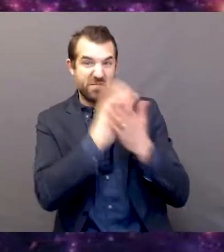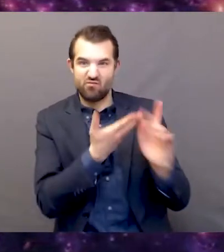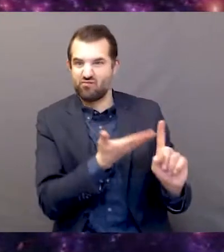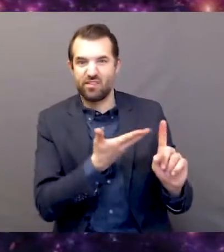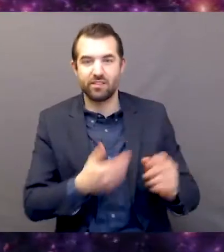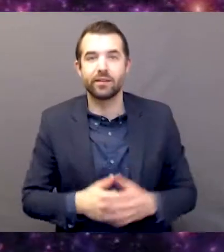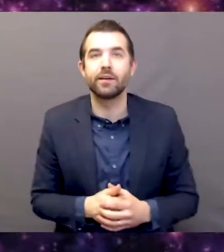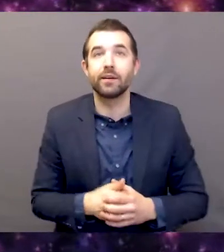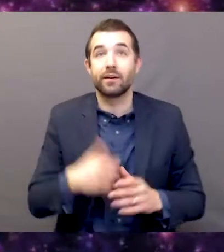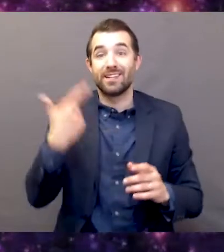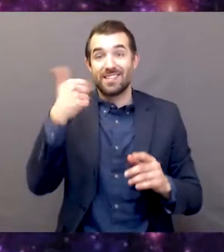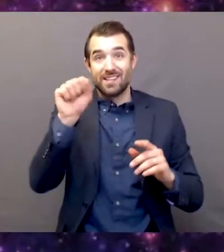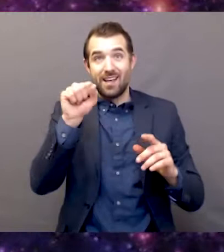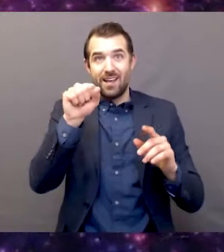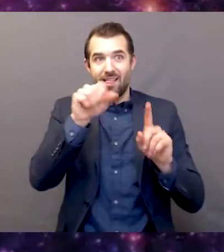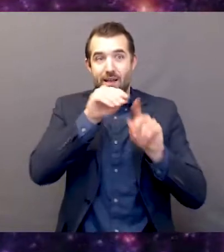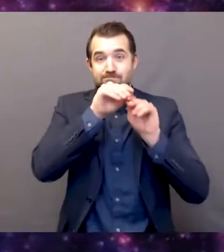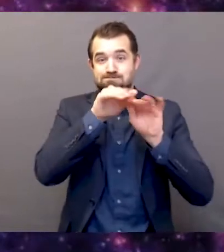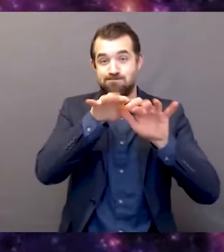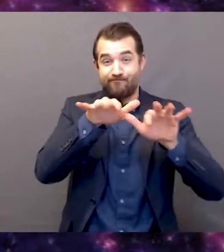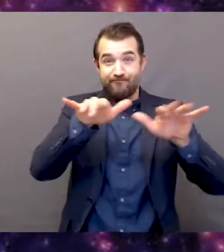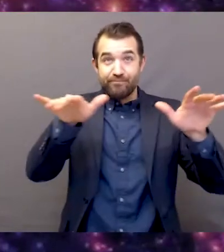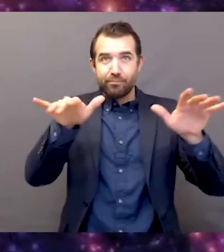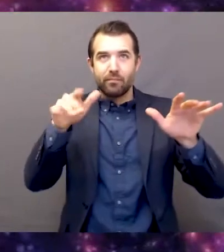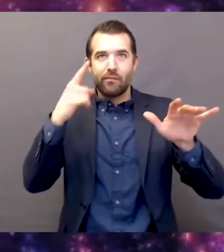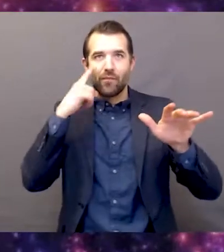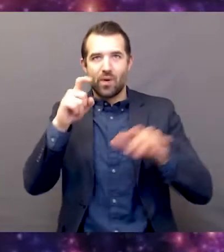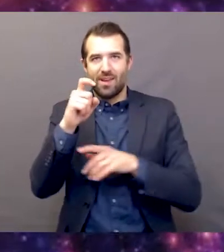X-ray emitting gas at about 12% of a rich cluster.